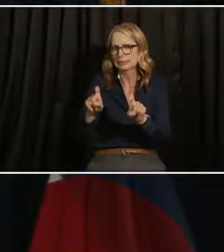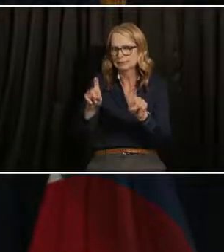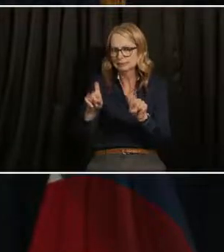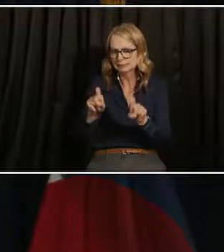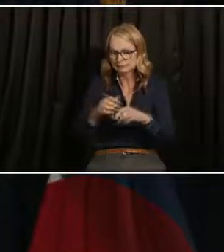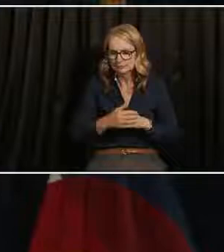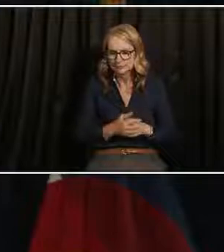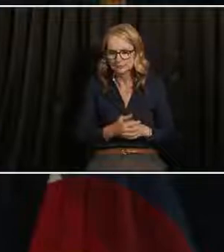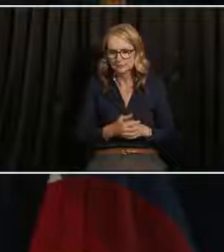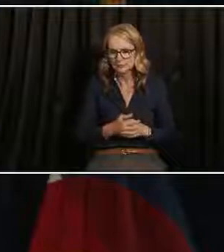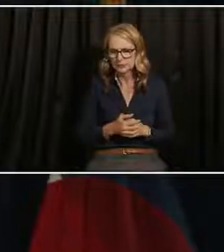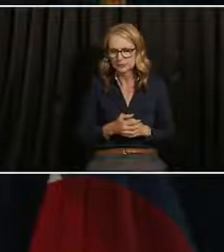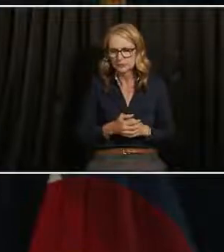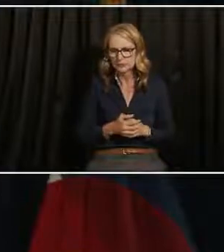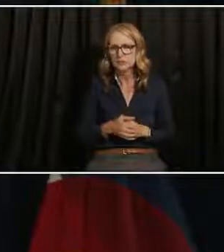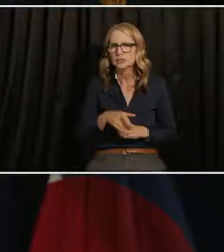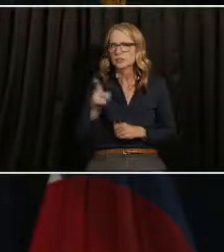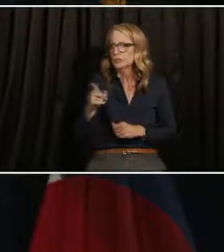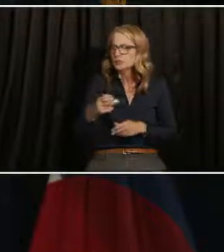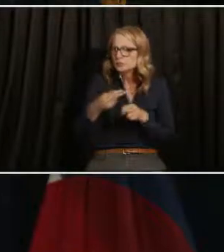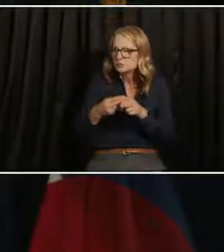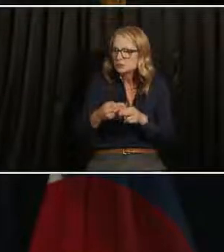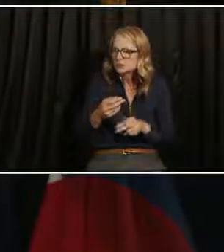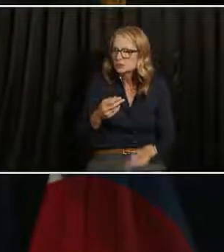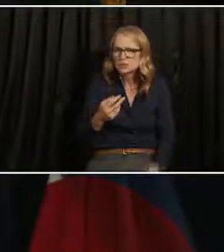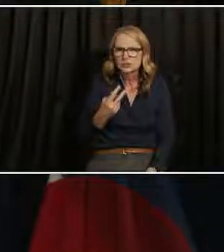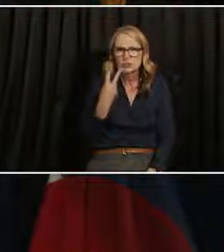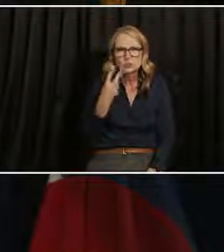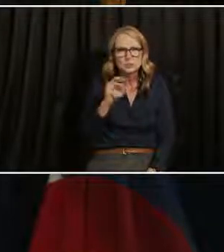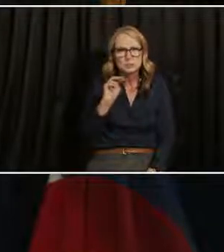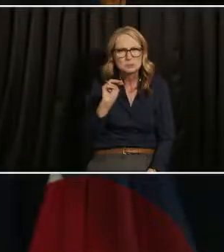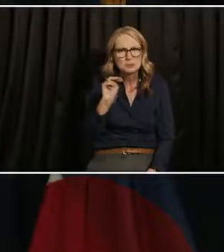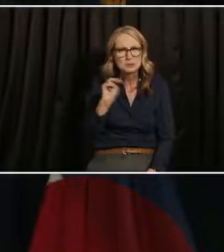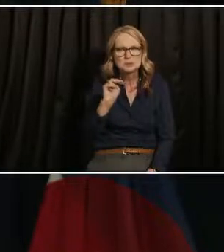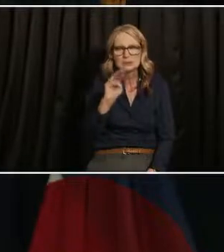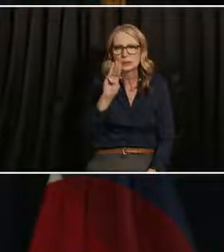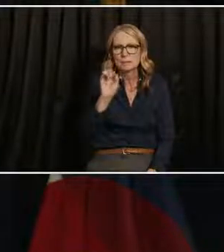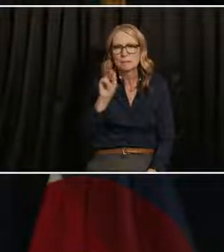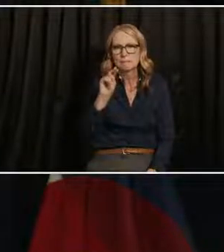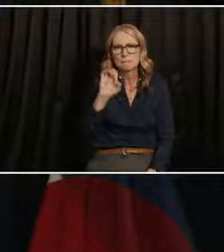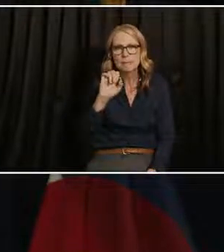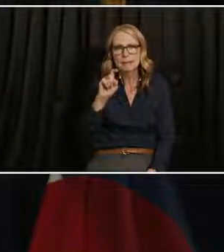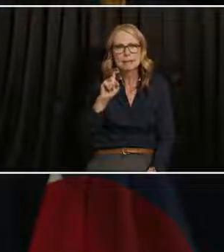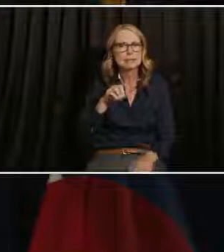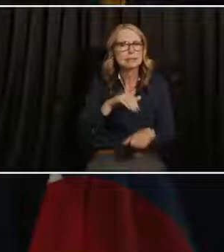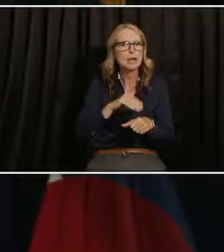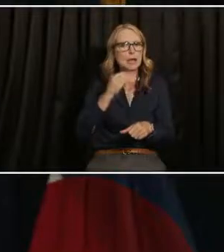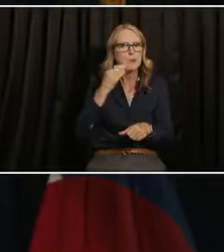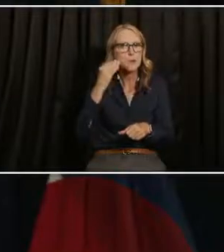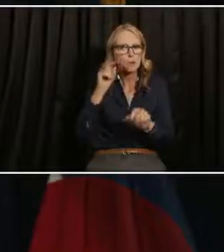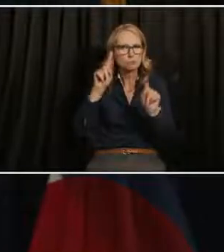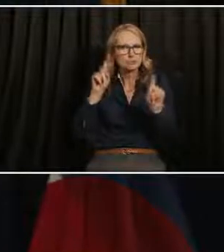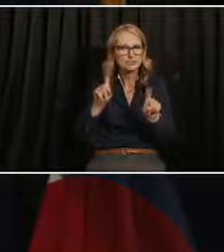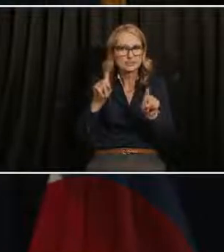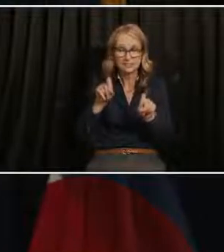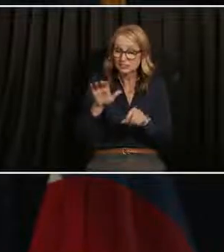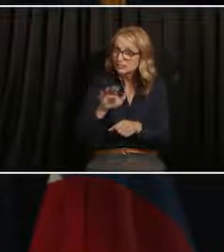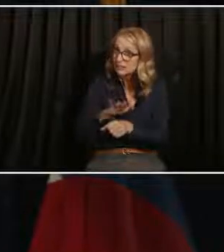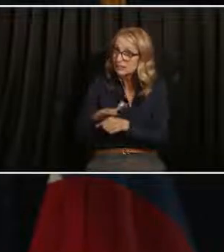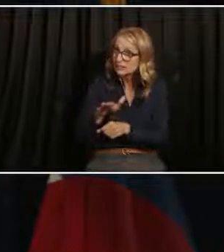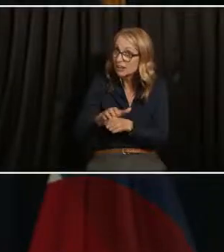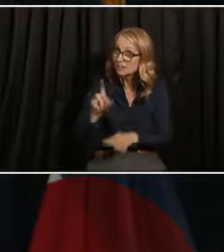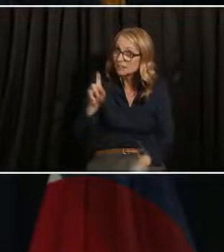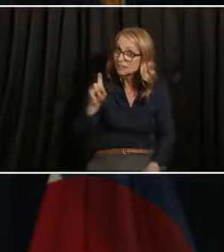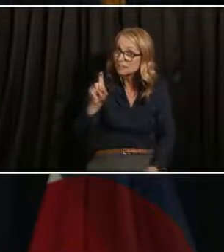million Binax at-home tests. Is that enough to meet demand? Is this something that the state will be continuing